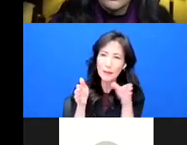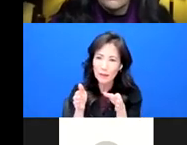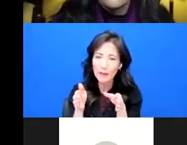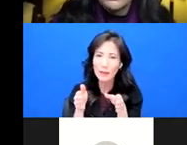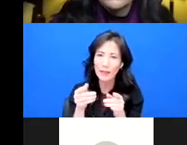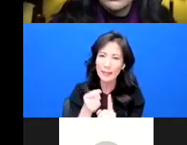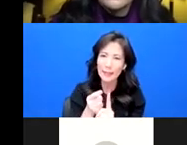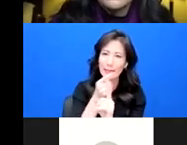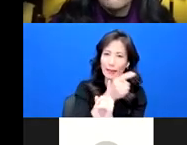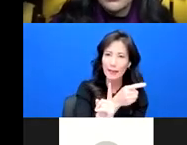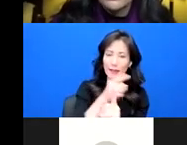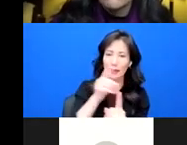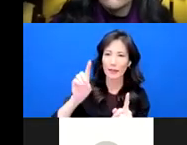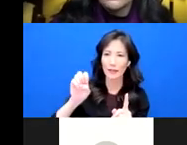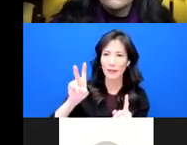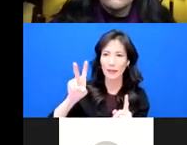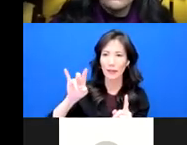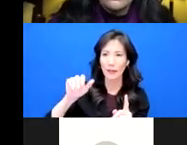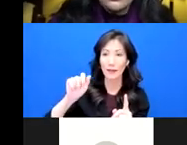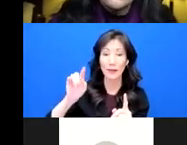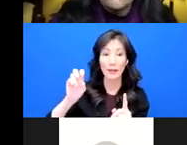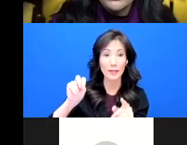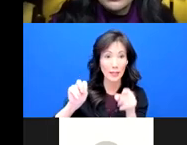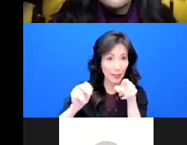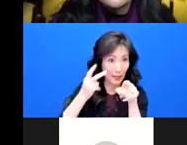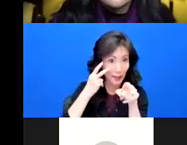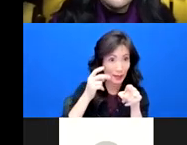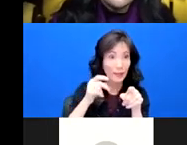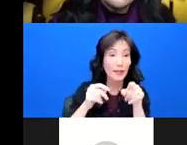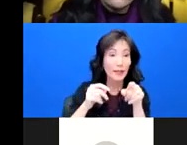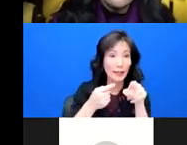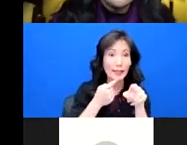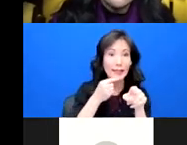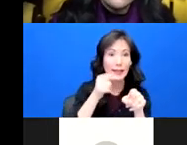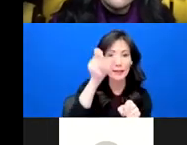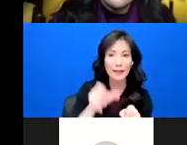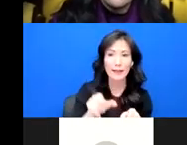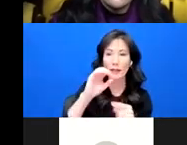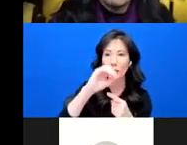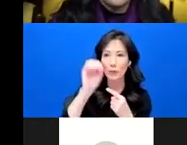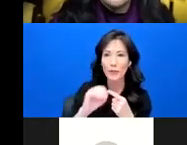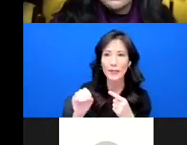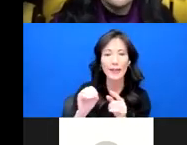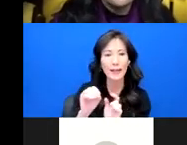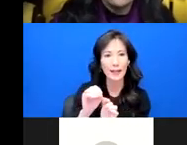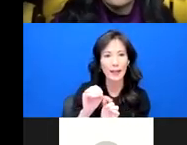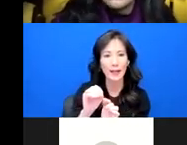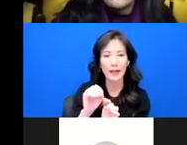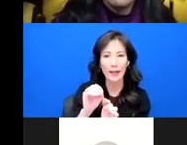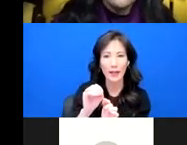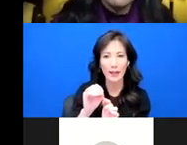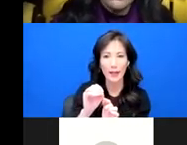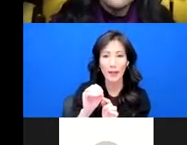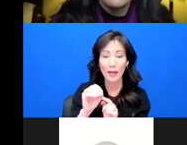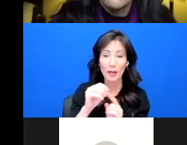the column that says deviation percent. And so what that is it's going to tell us the percentage